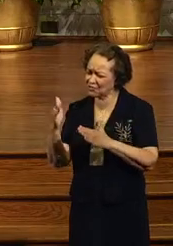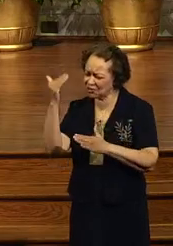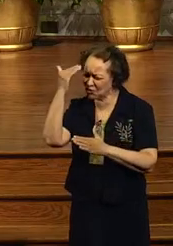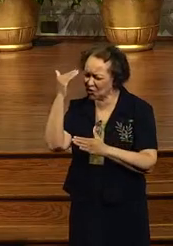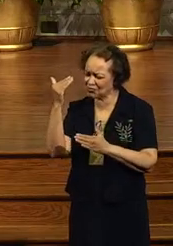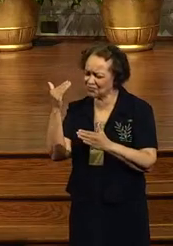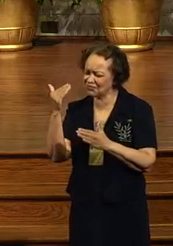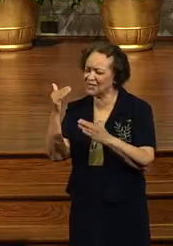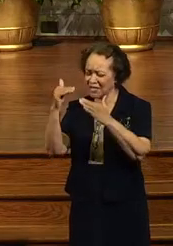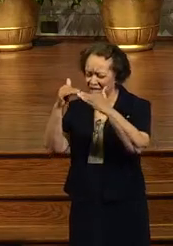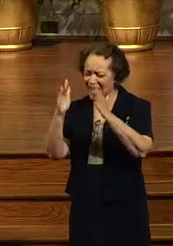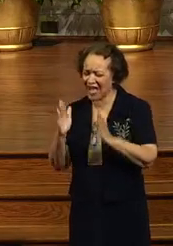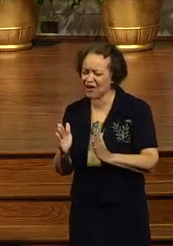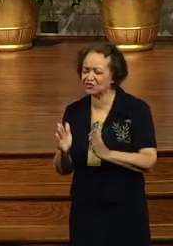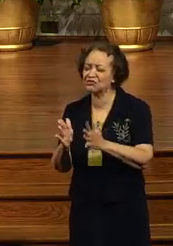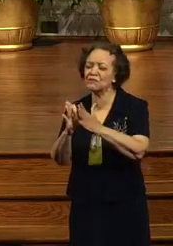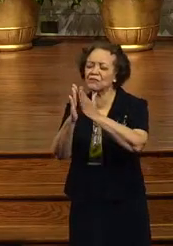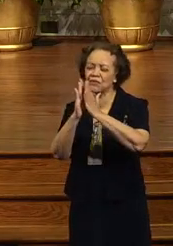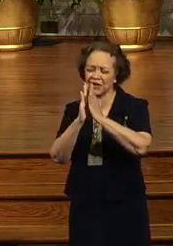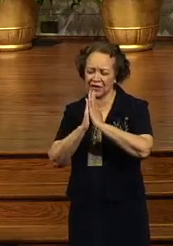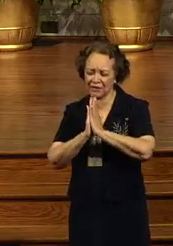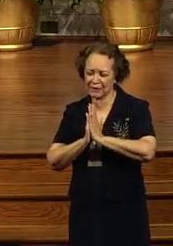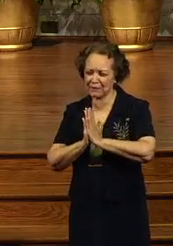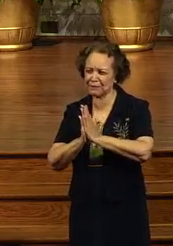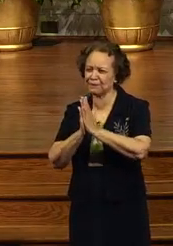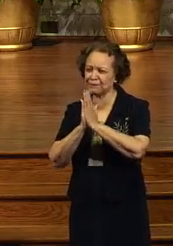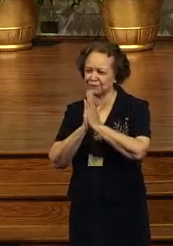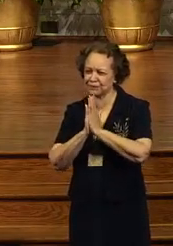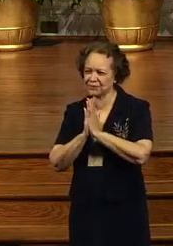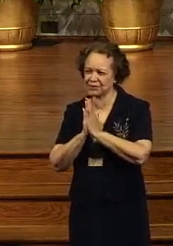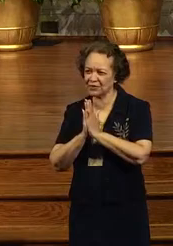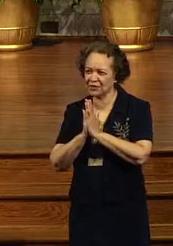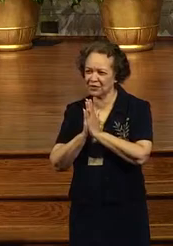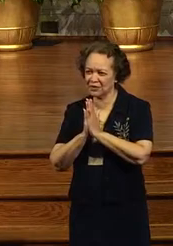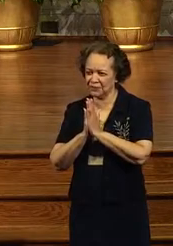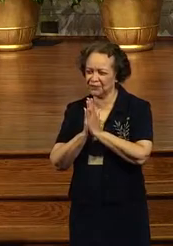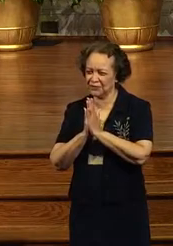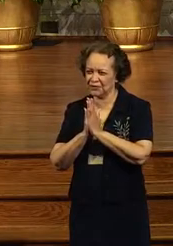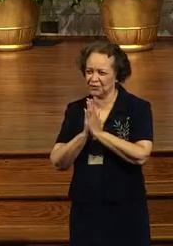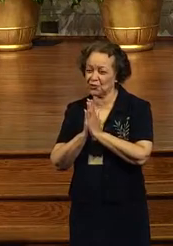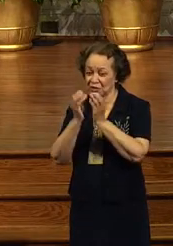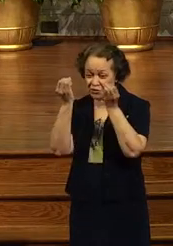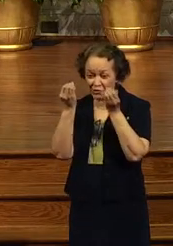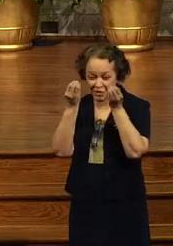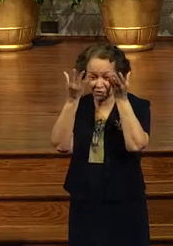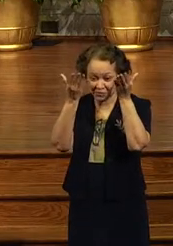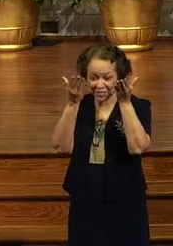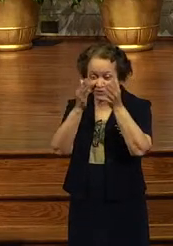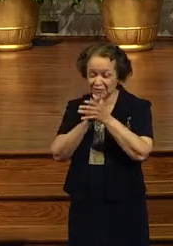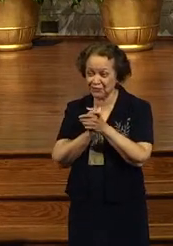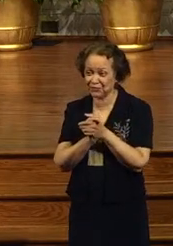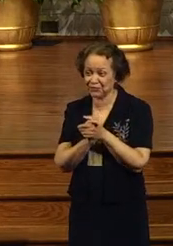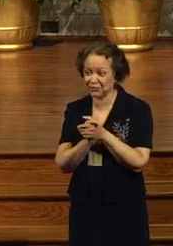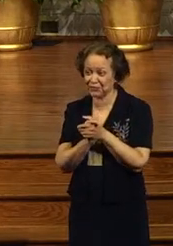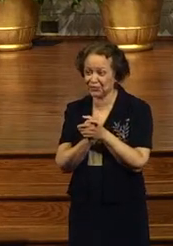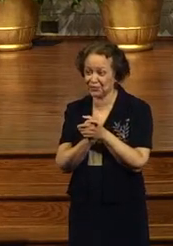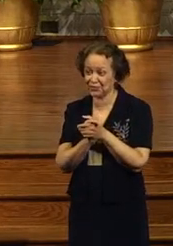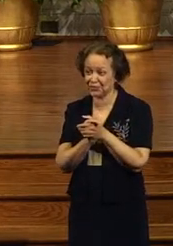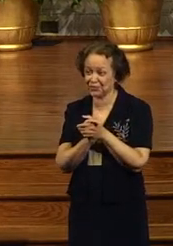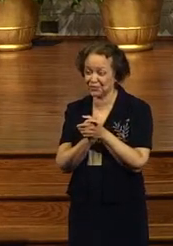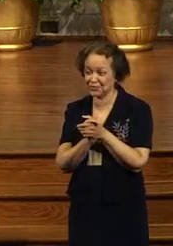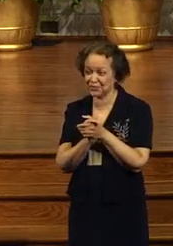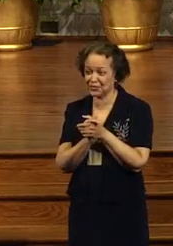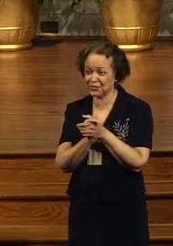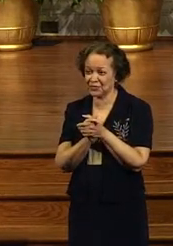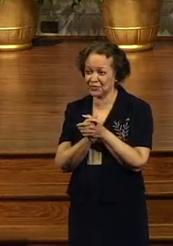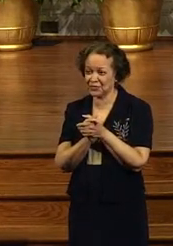a house of what? Prayer. So let's be obedient, shall we? All right, let's be obedient this